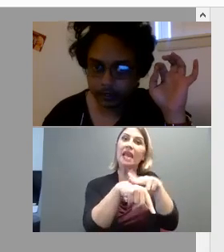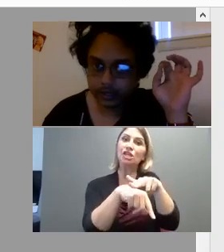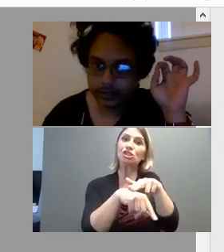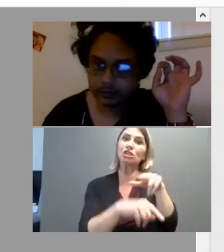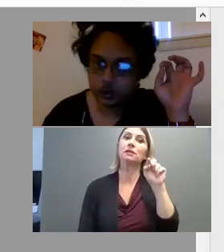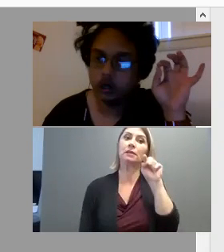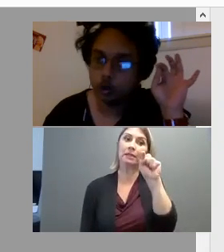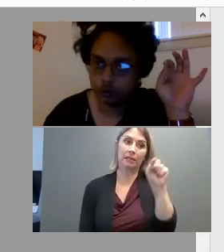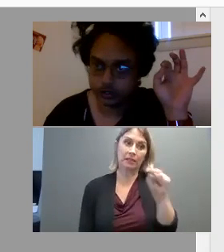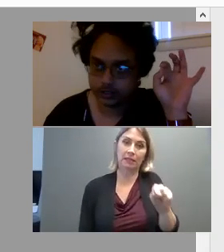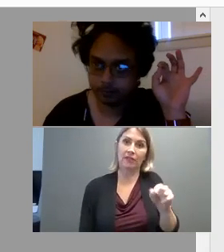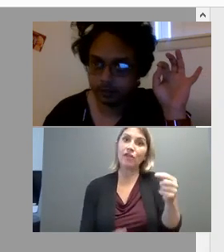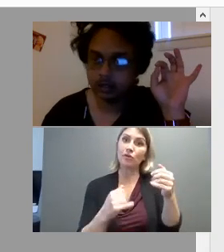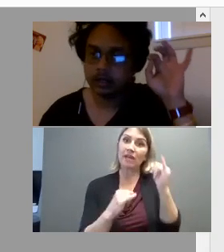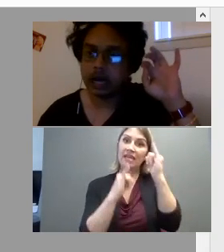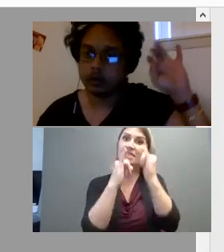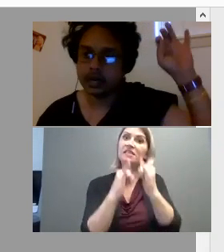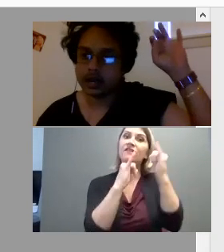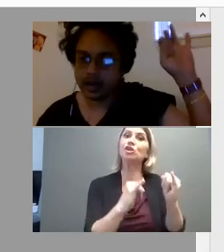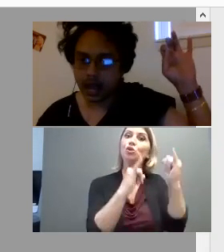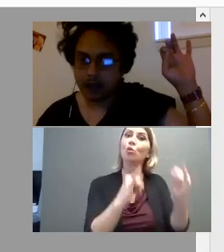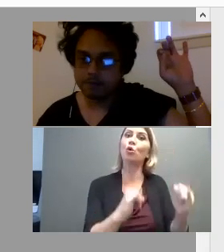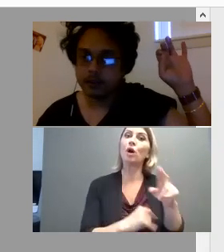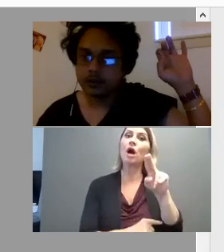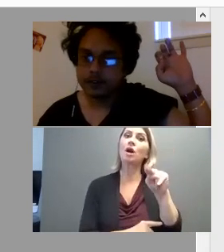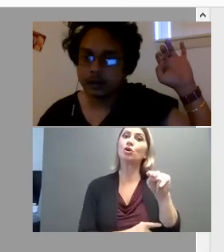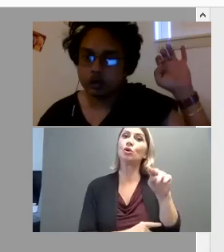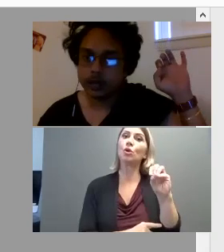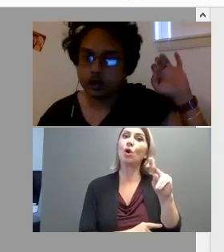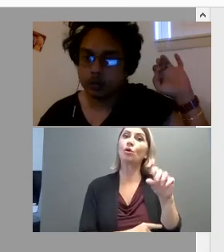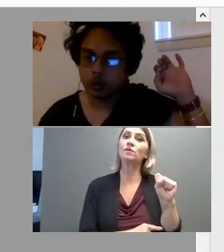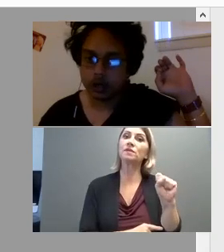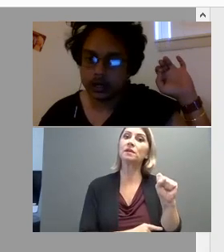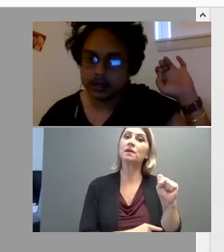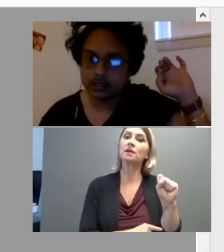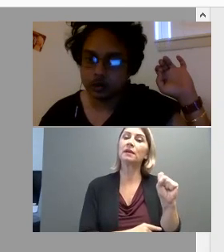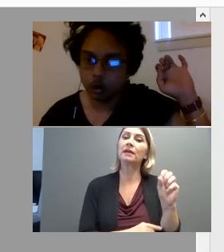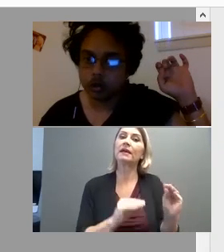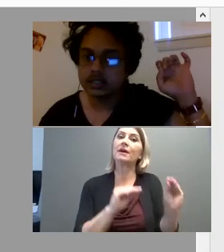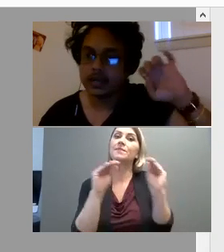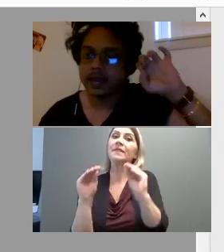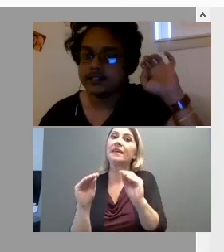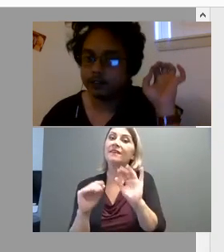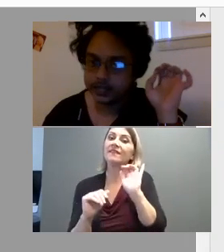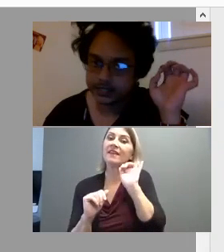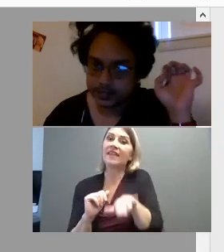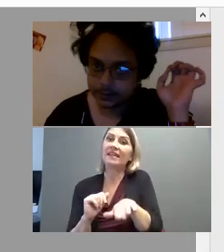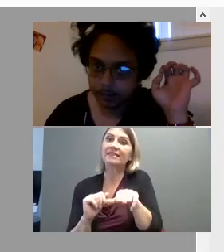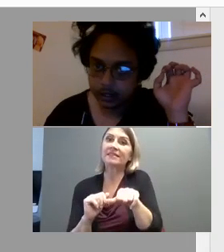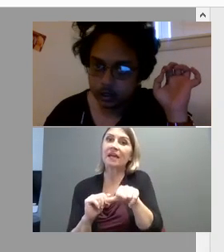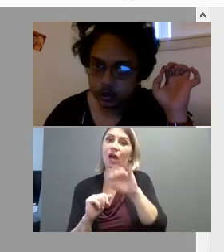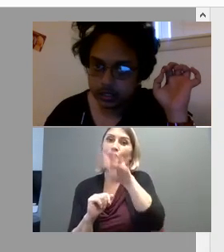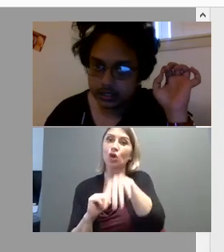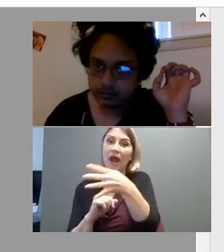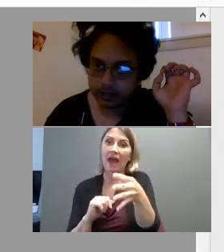are individual nodes. Now in a graph, we are going to be calling these nodes as